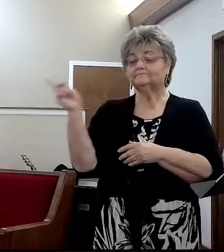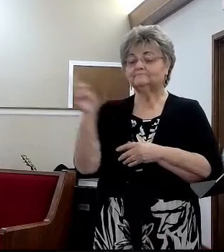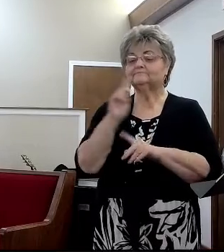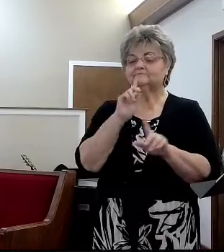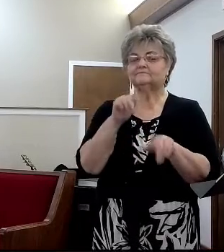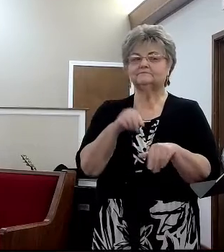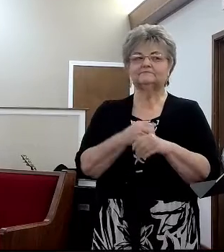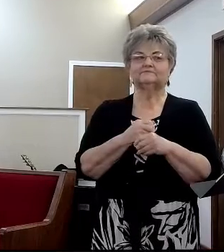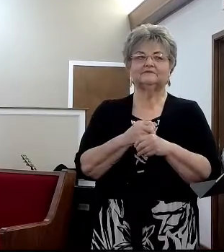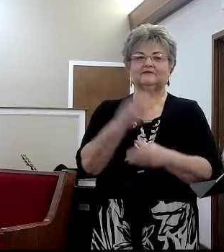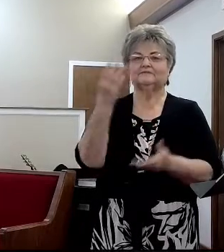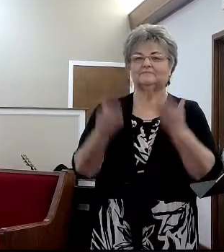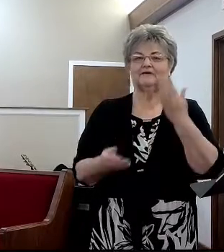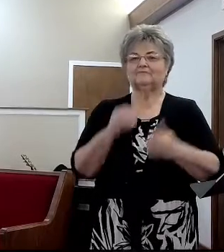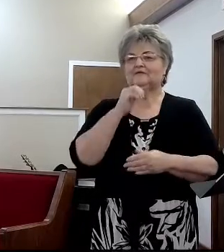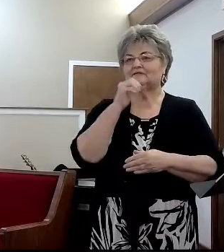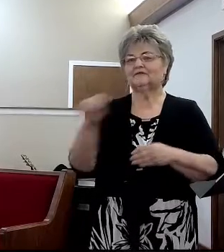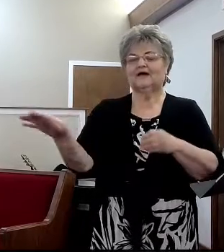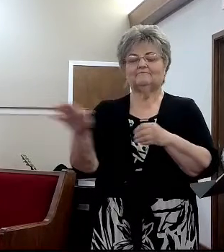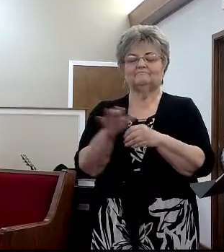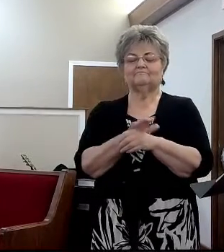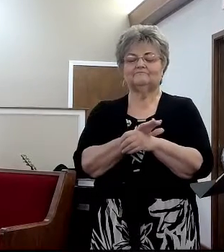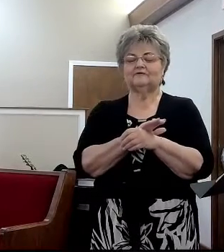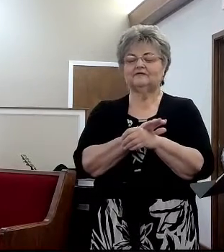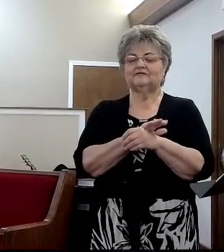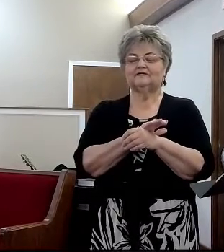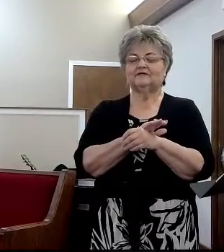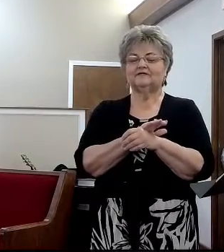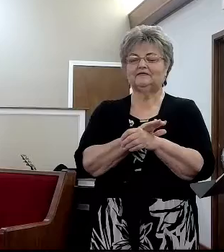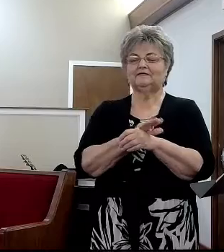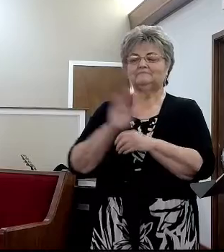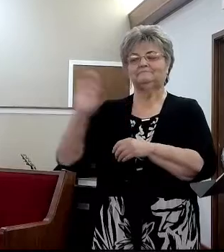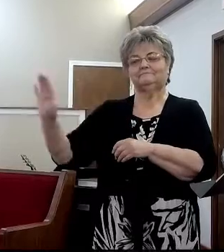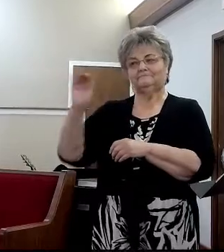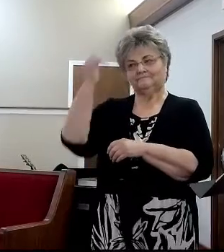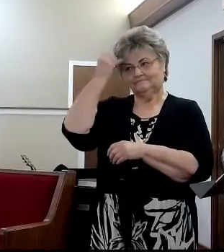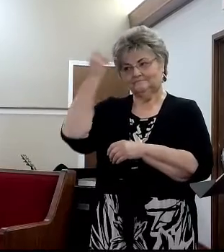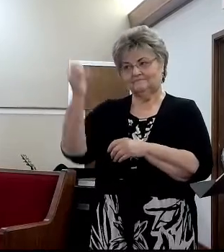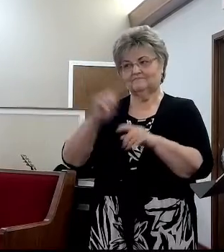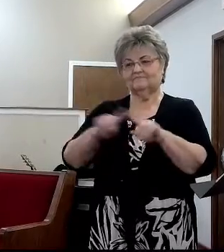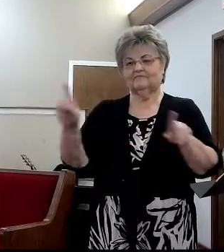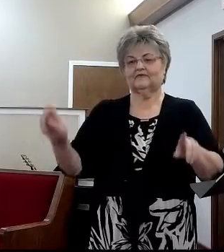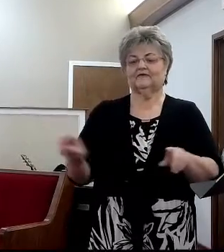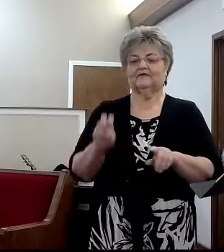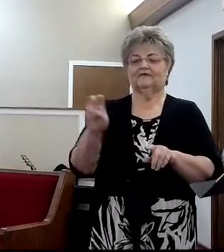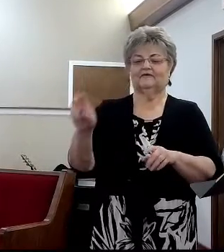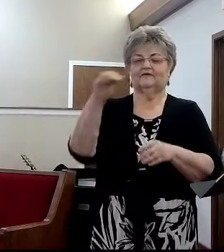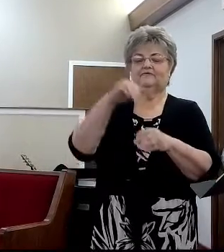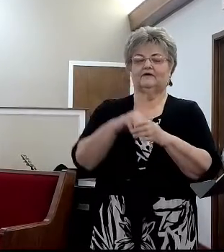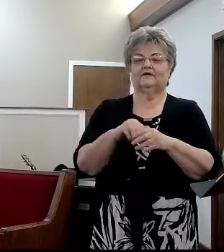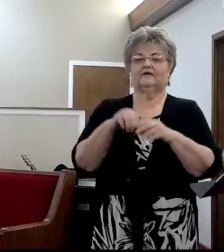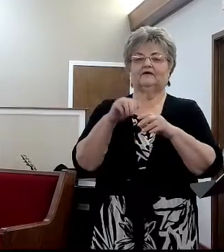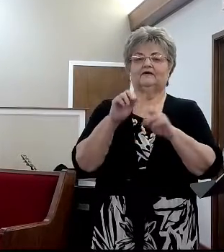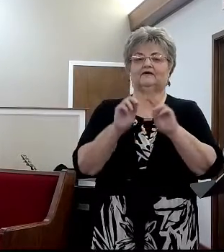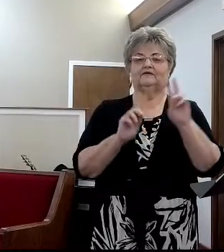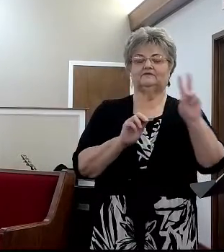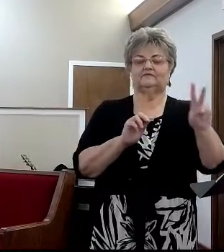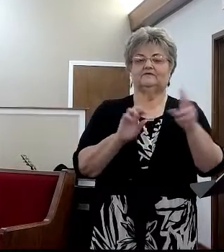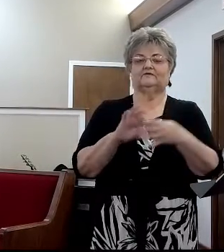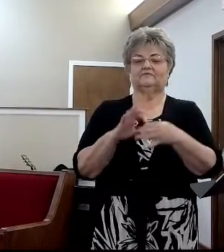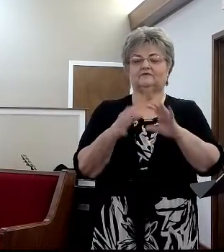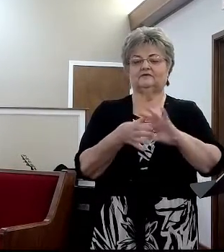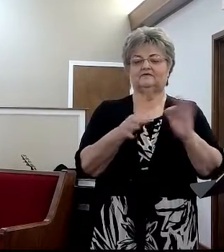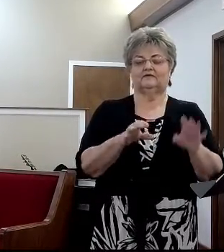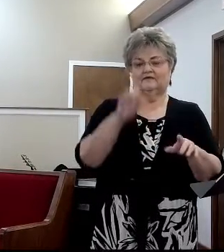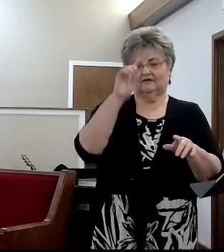I was like, it's probably not going to be fully original. So I did take a lot of the Journey Into series by Brother Tommy